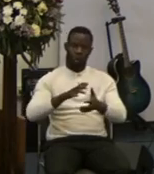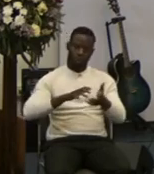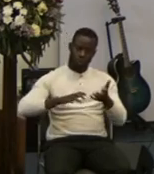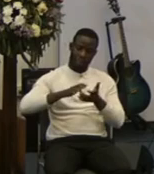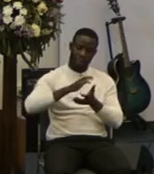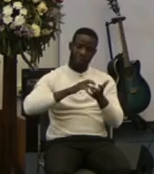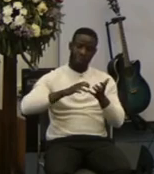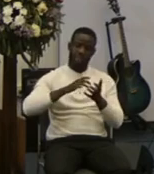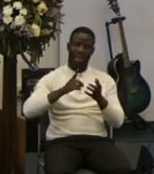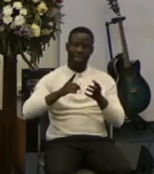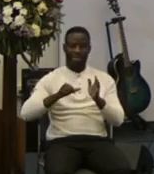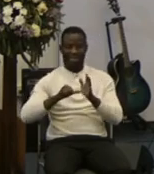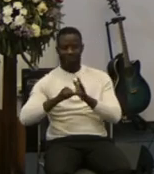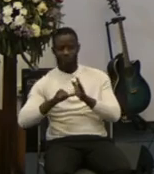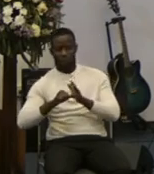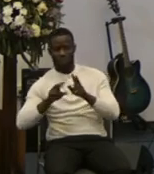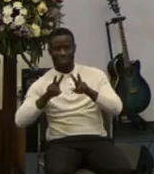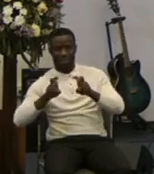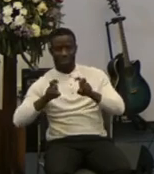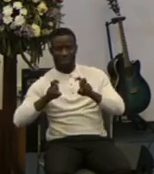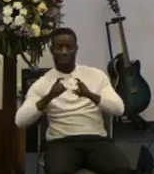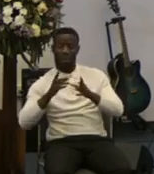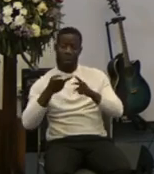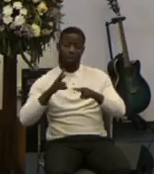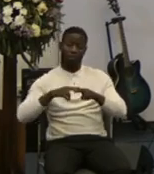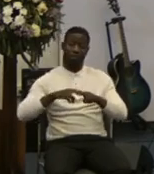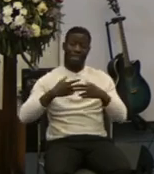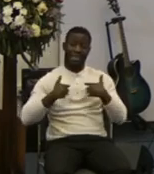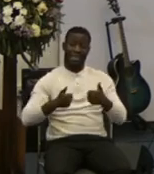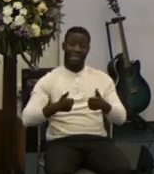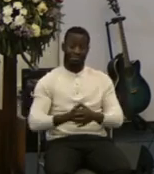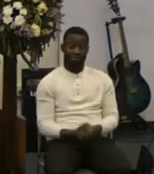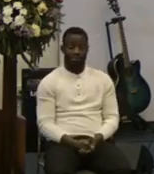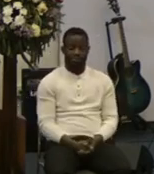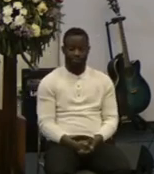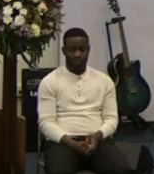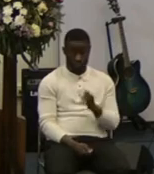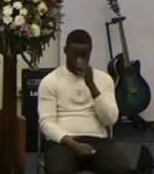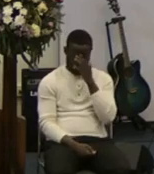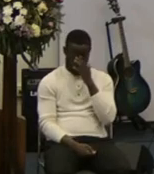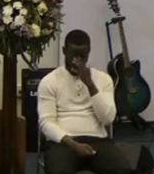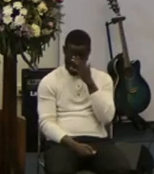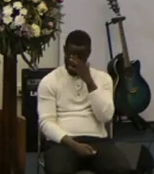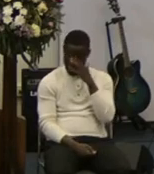complex and complicated subject of healing. Okay?